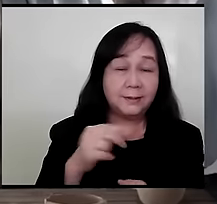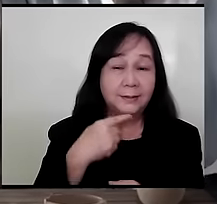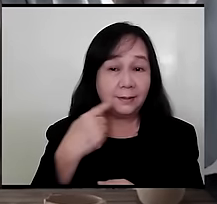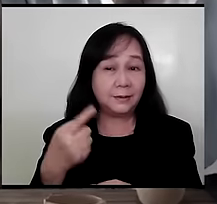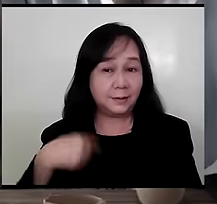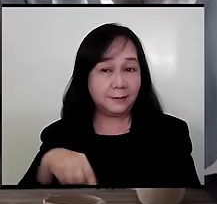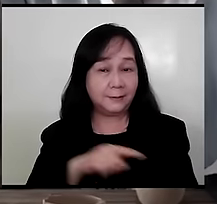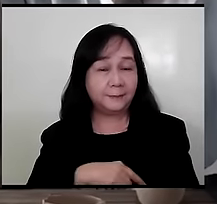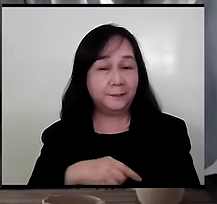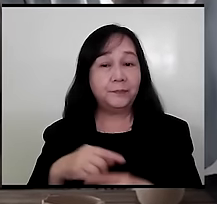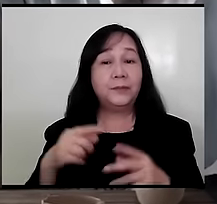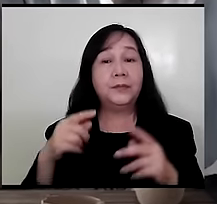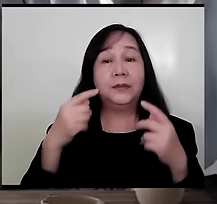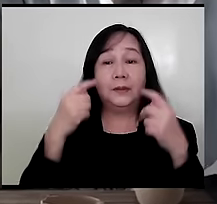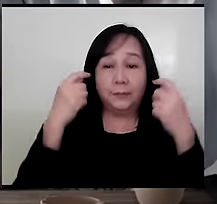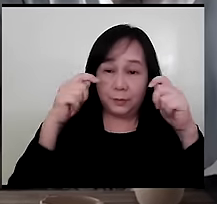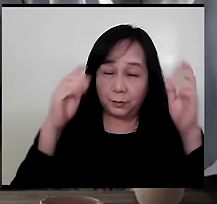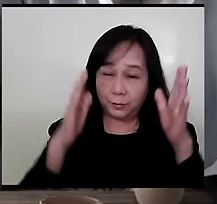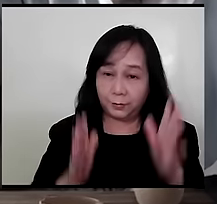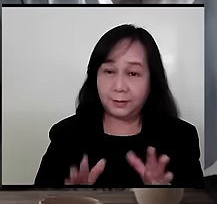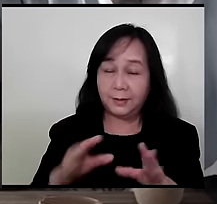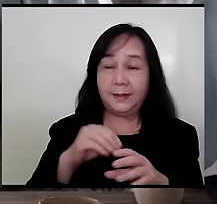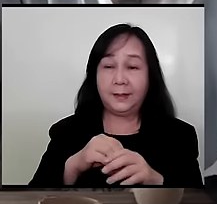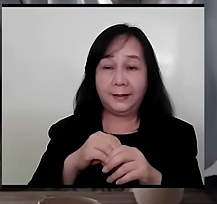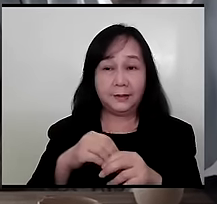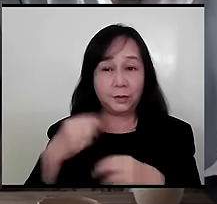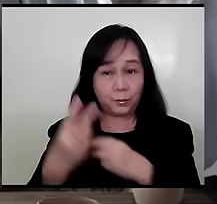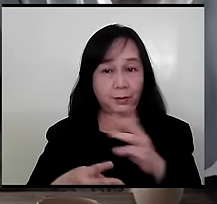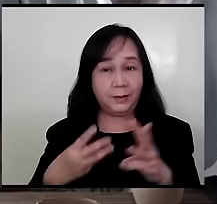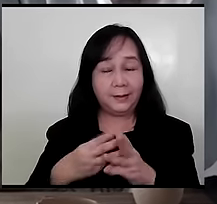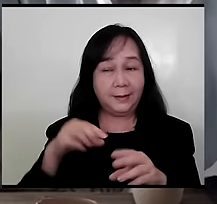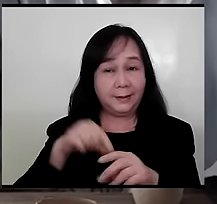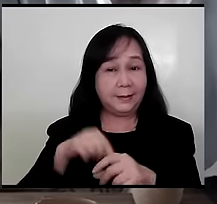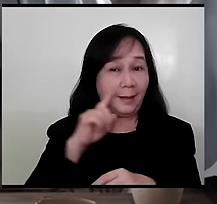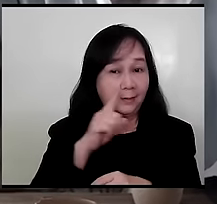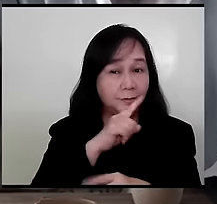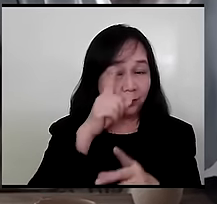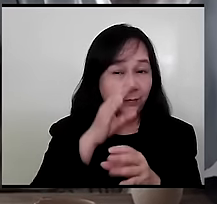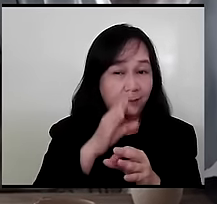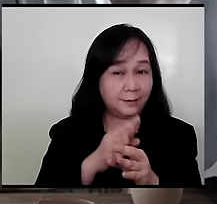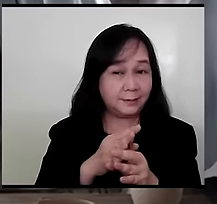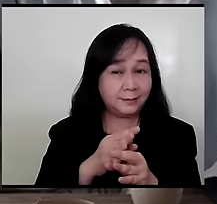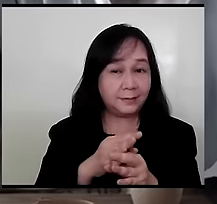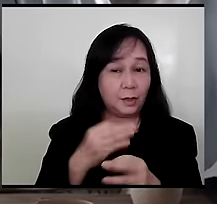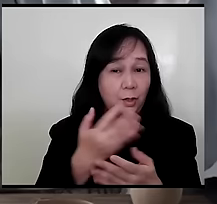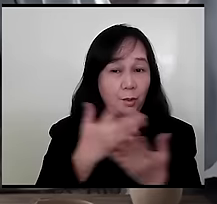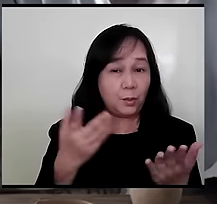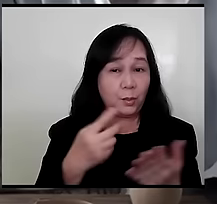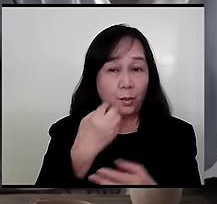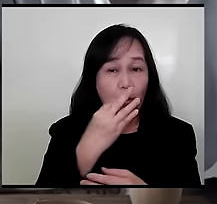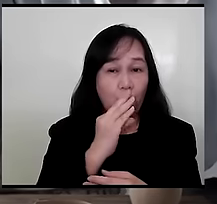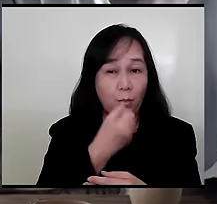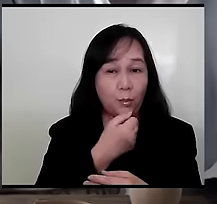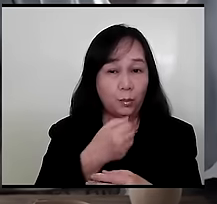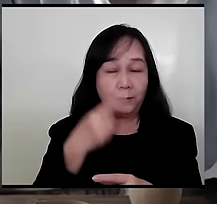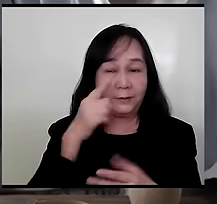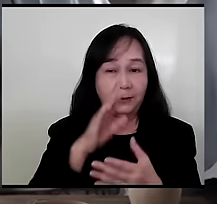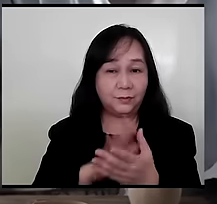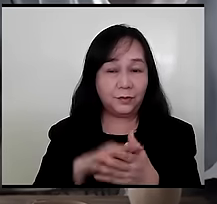victor in this world, from the eyes of faith, is the one who believes in